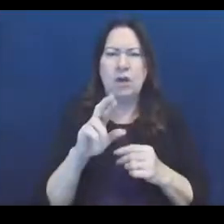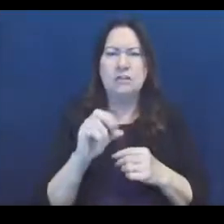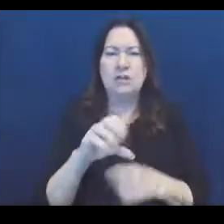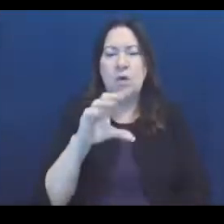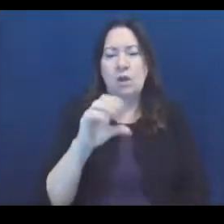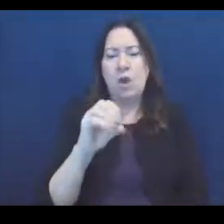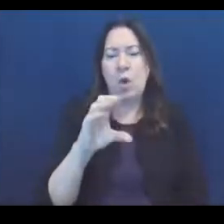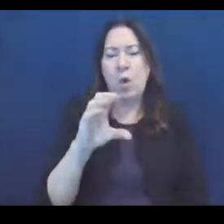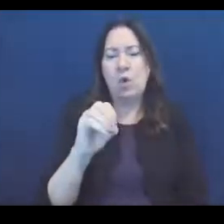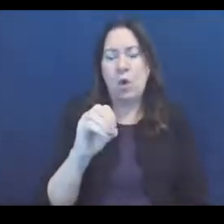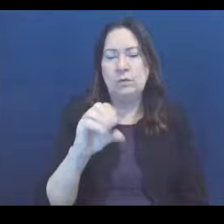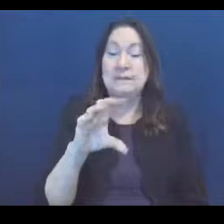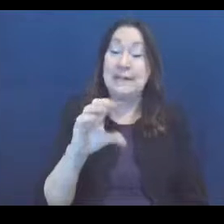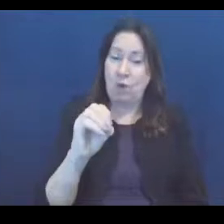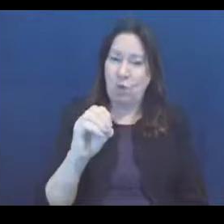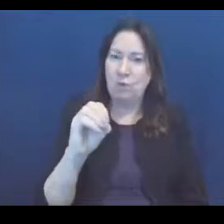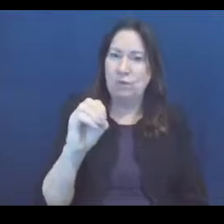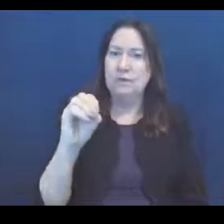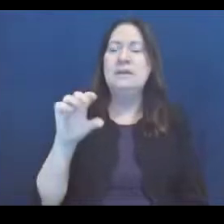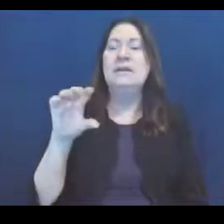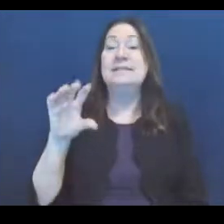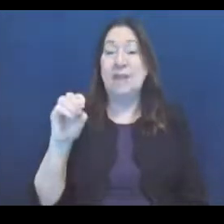COCORAHS,